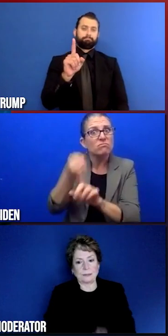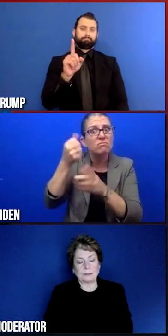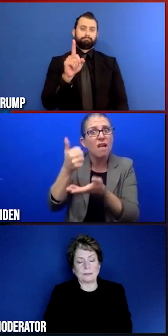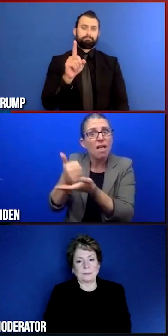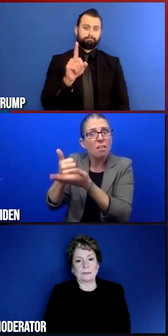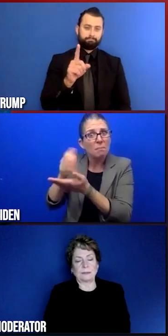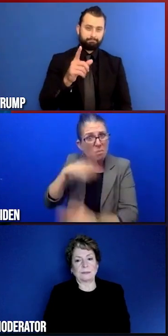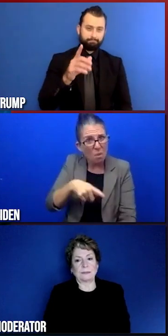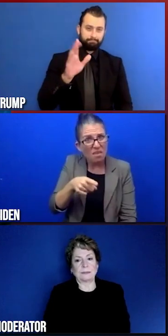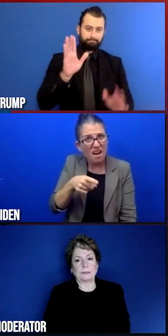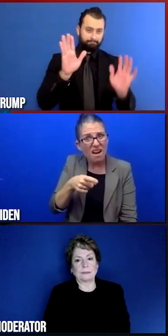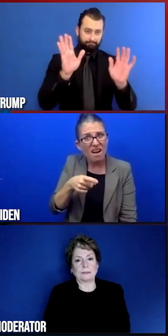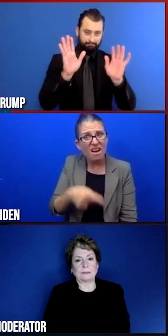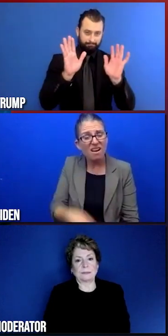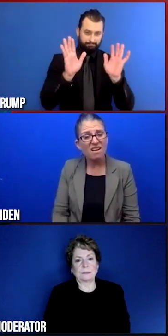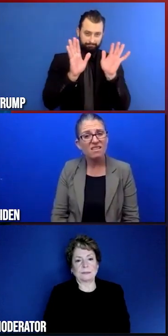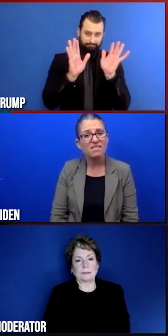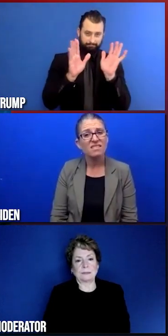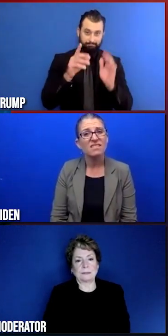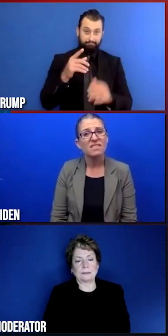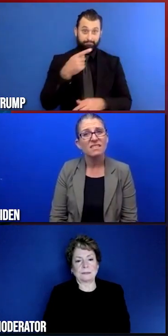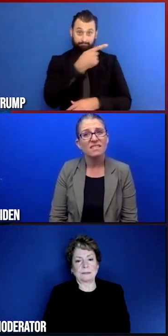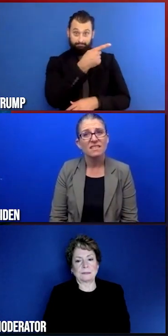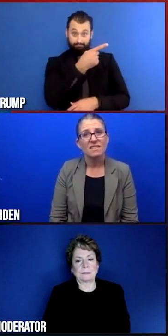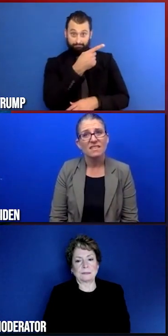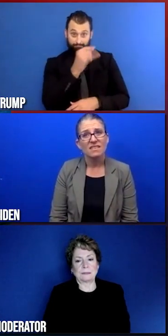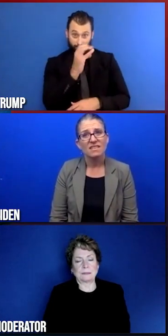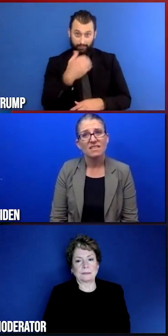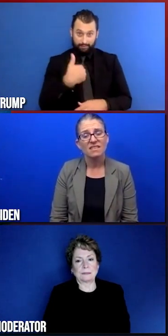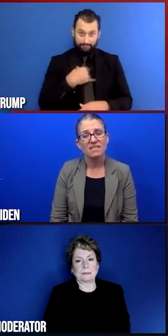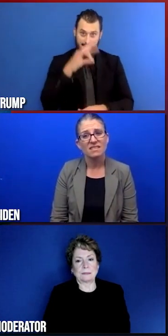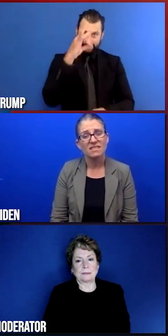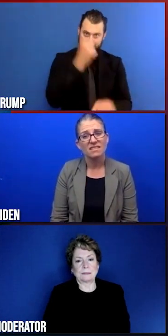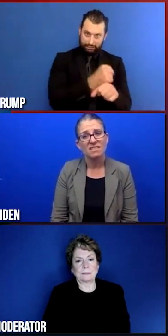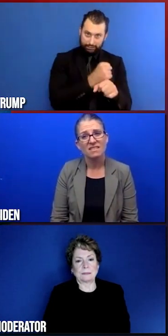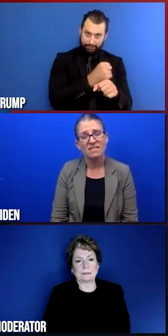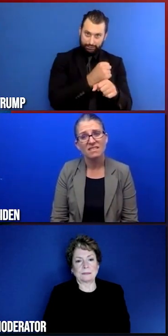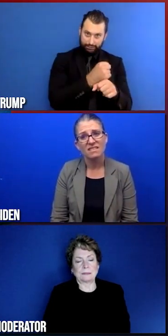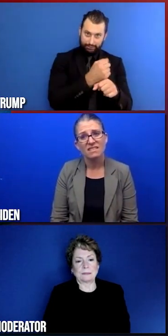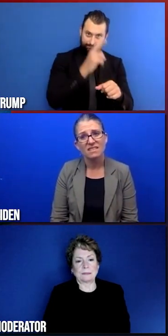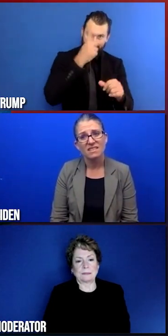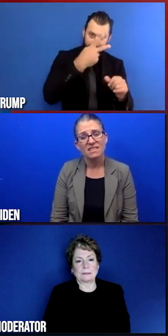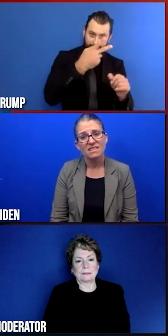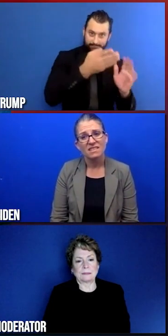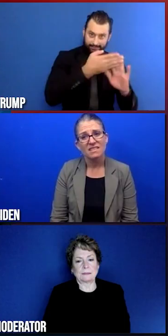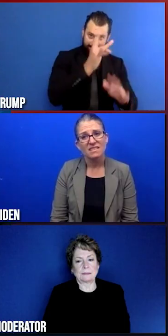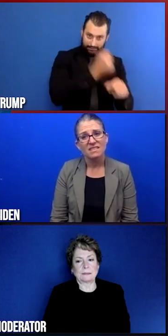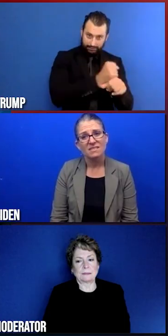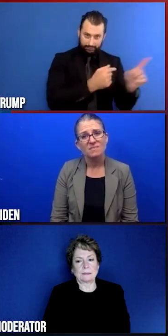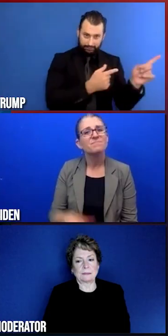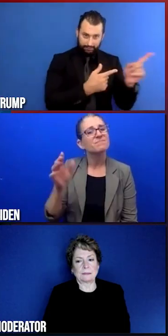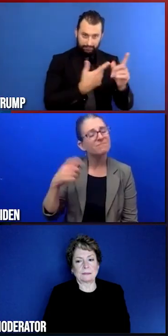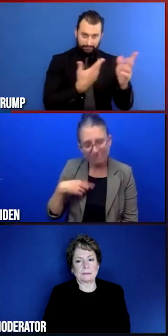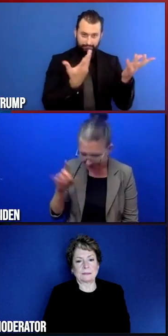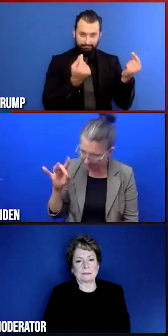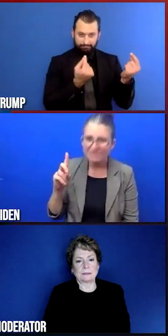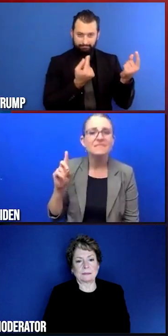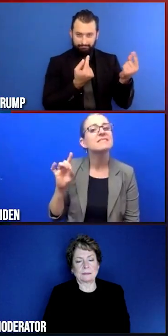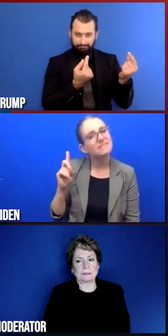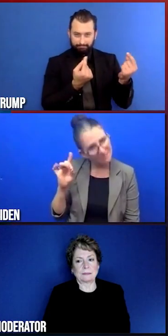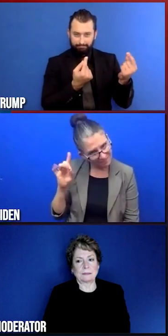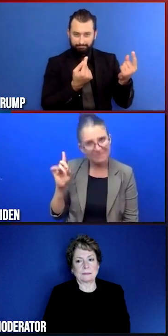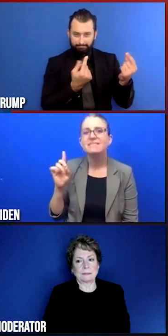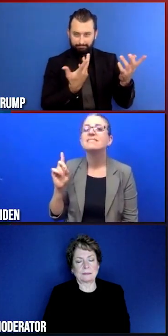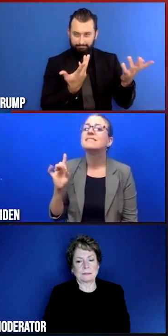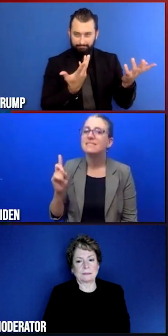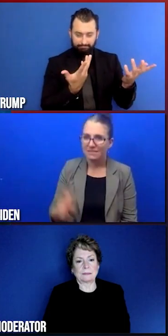do. And I've We changed did. without having a specific. We got rid of catch and release. We got rid of a lot of